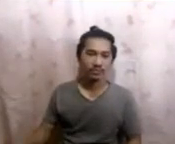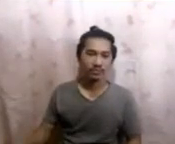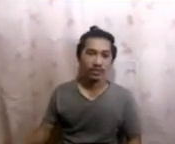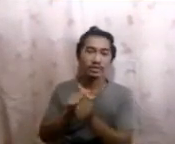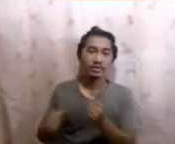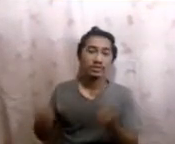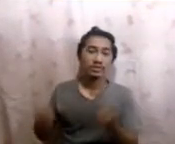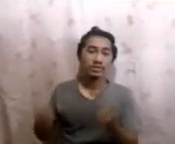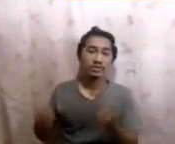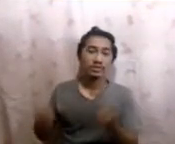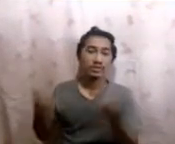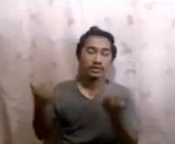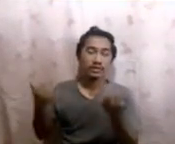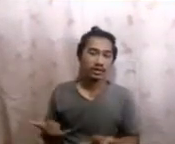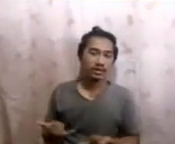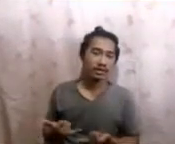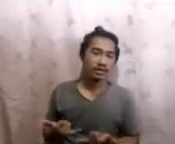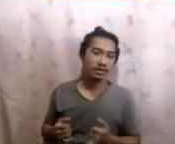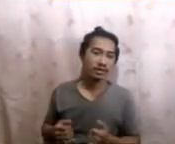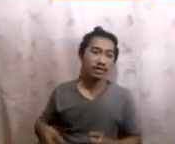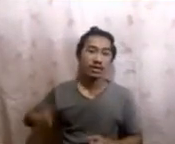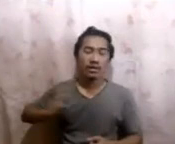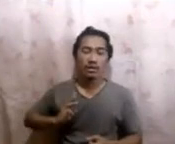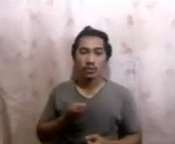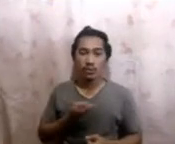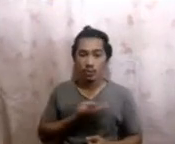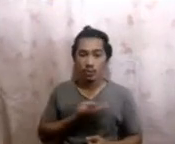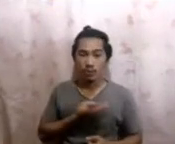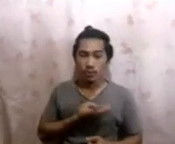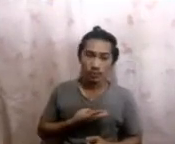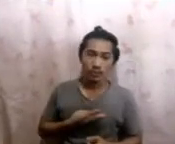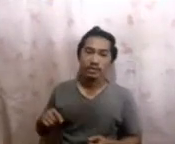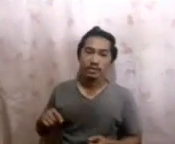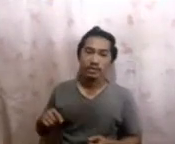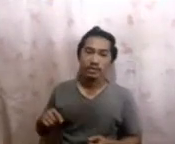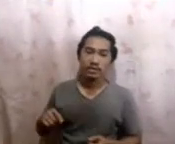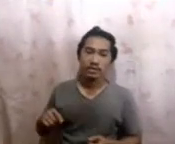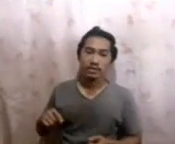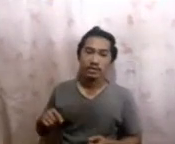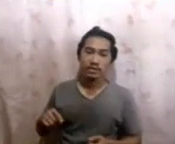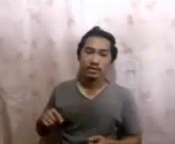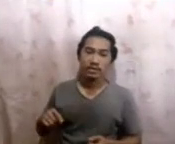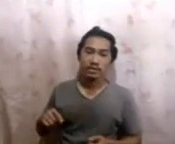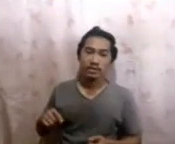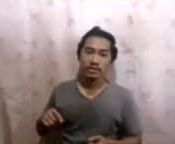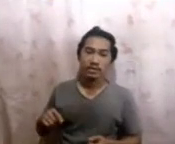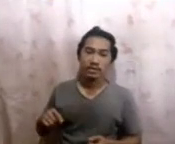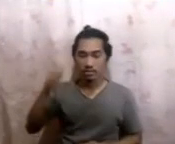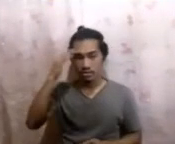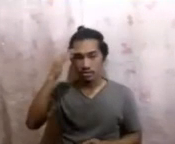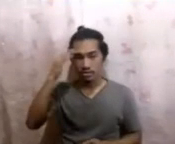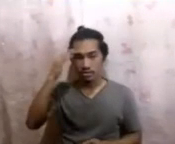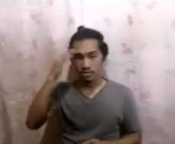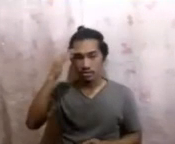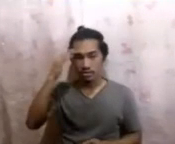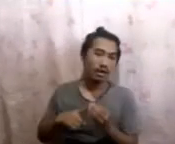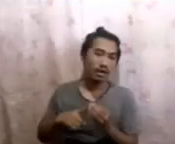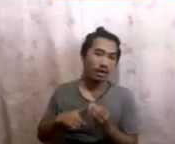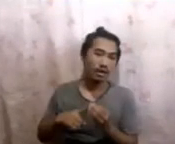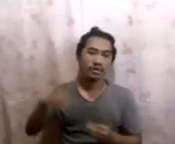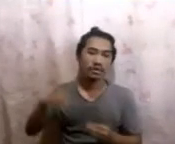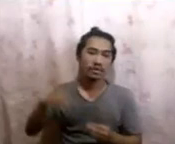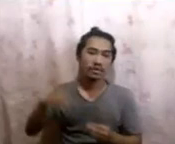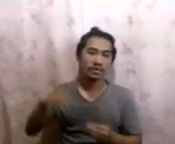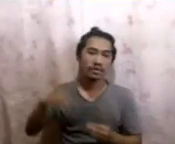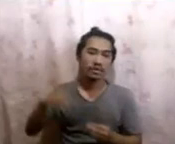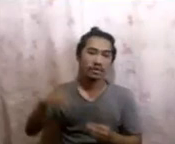that it is. So today, we shall highlight current theories,